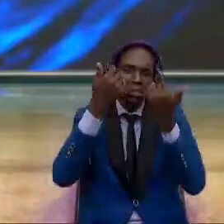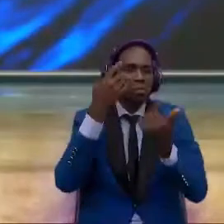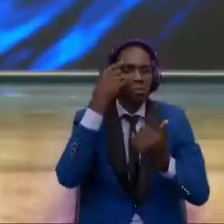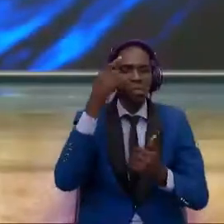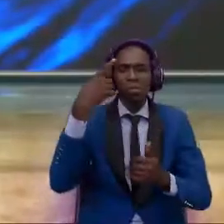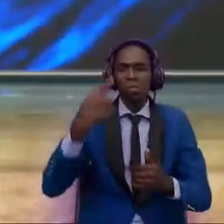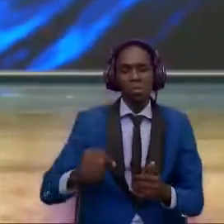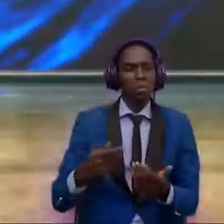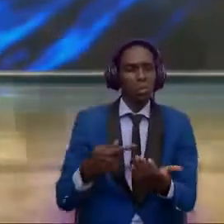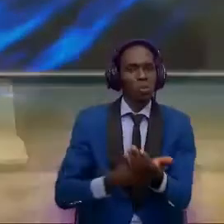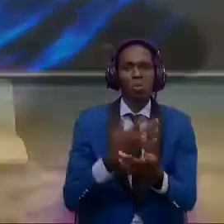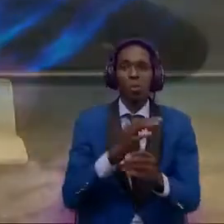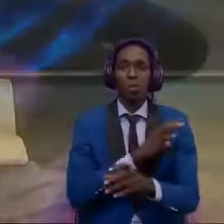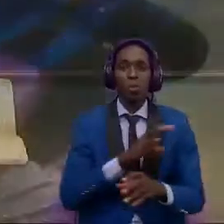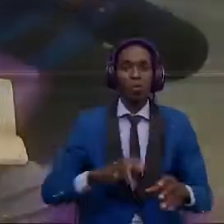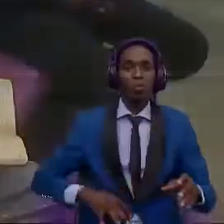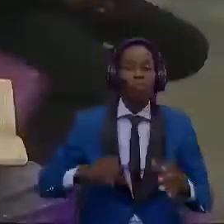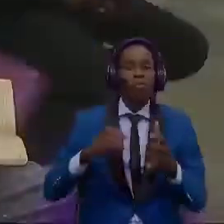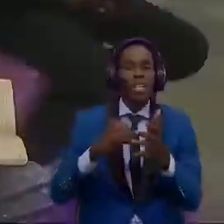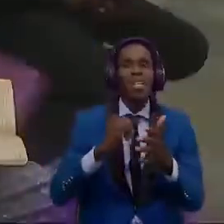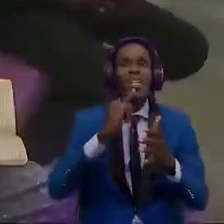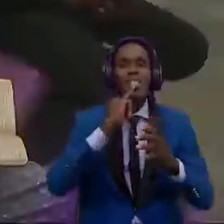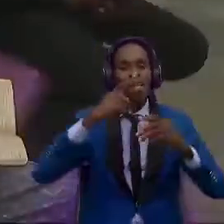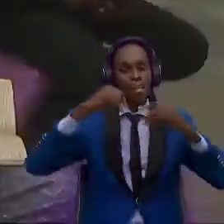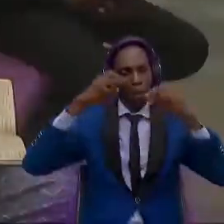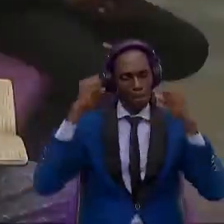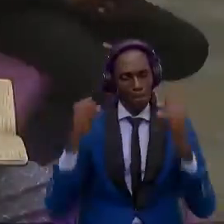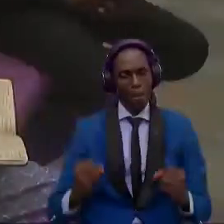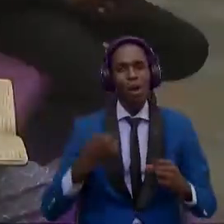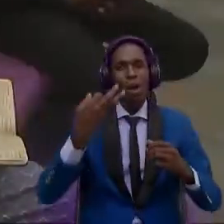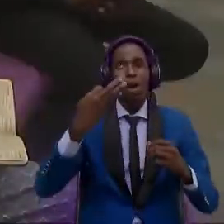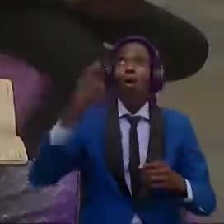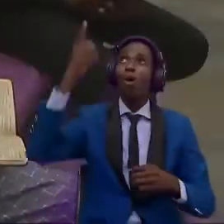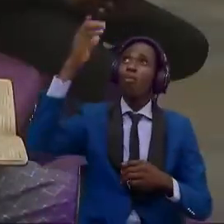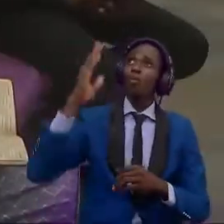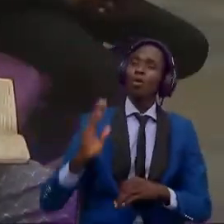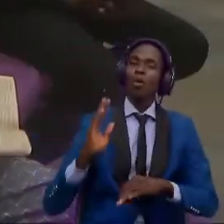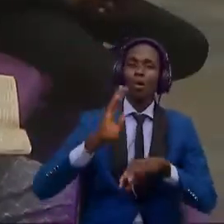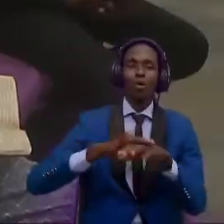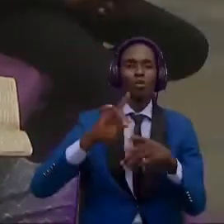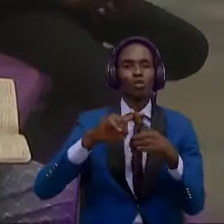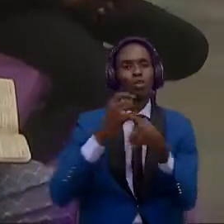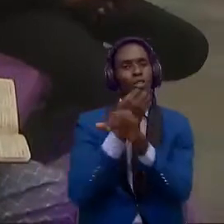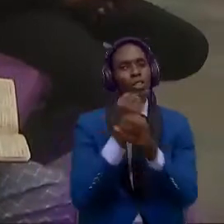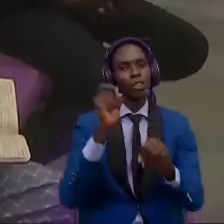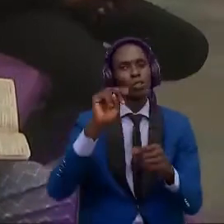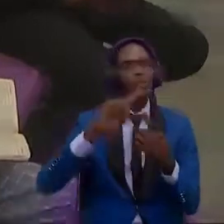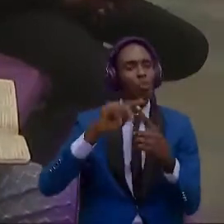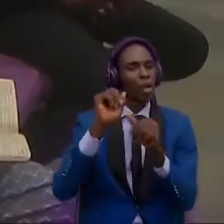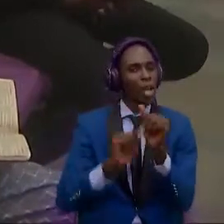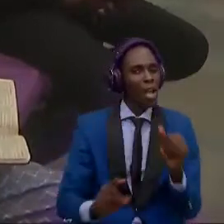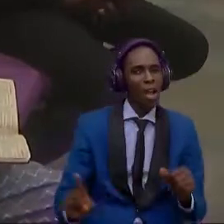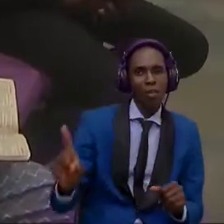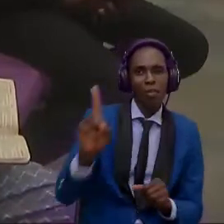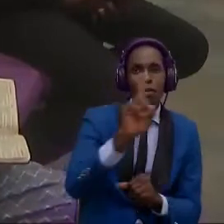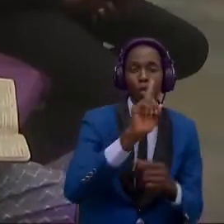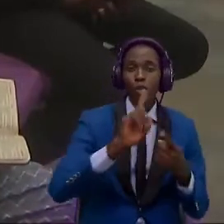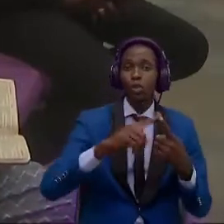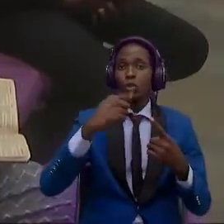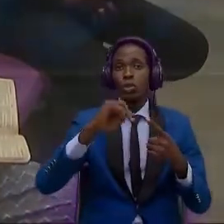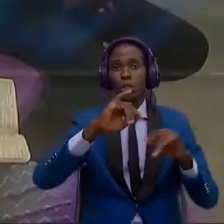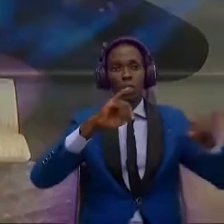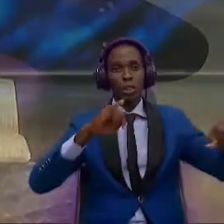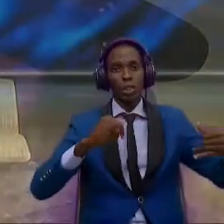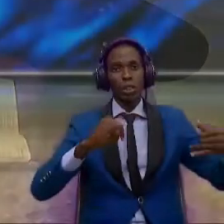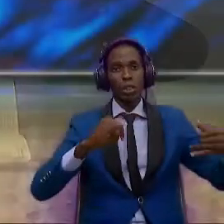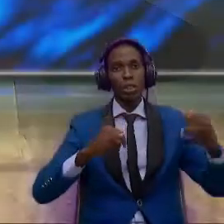it is the power of God unto salvation to everyone that believeth, to the Jew